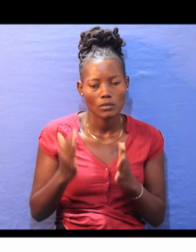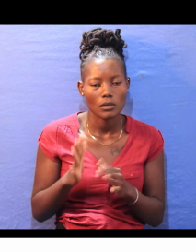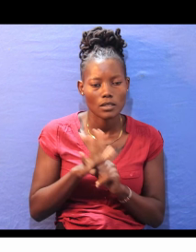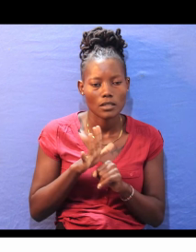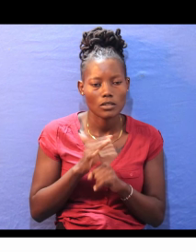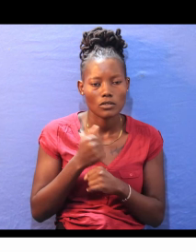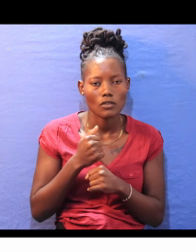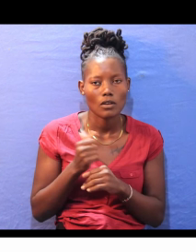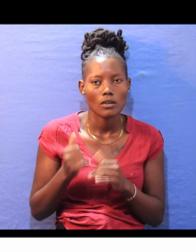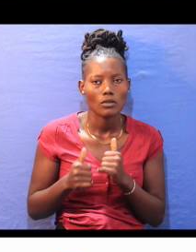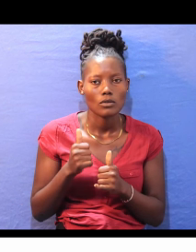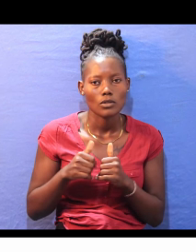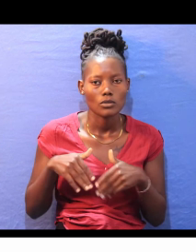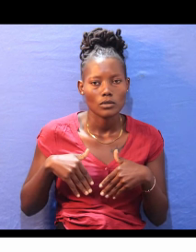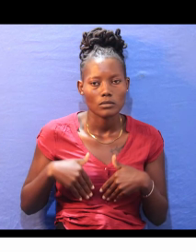will cause them to be injured.